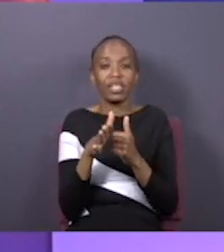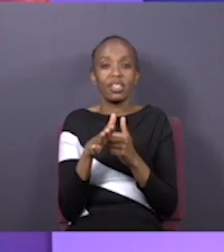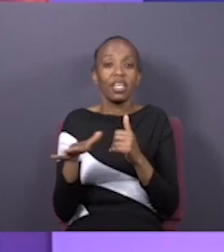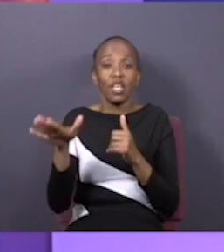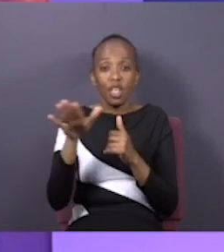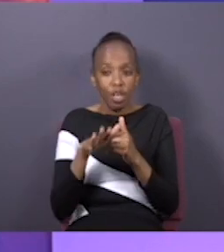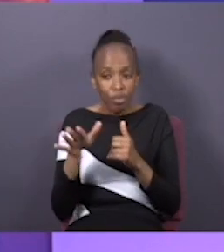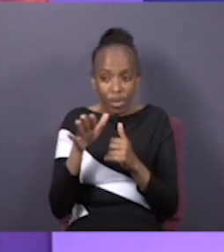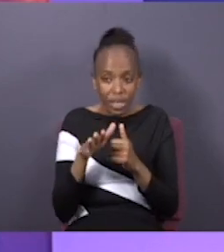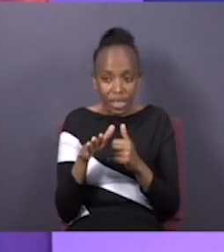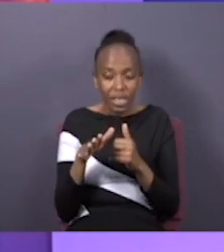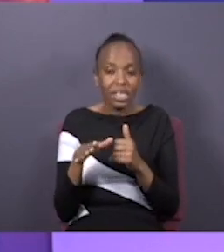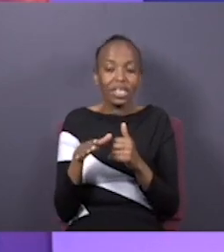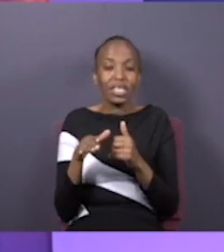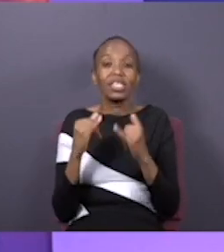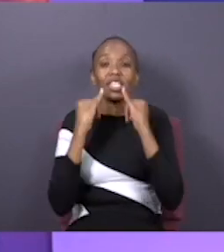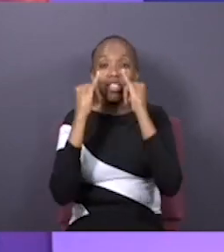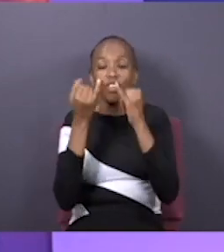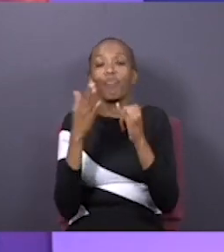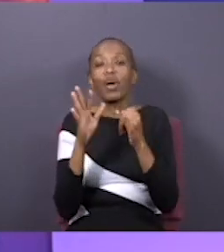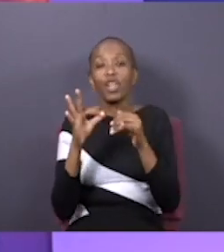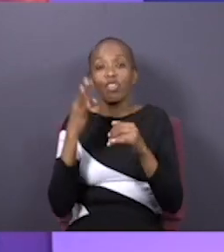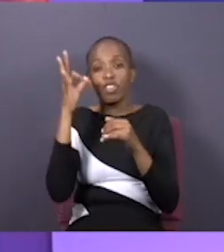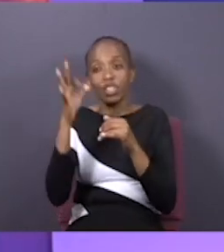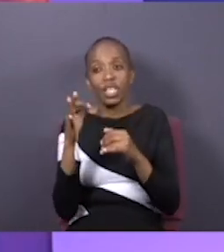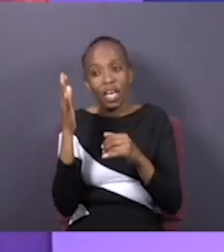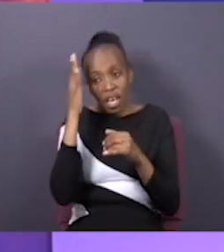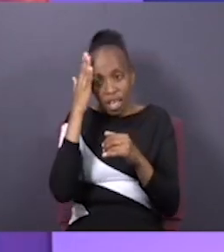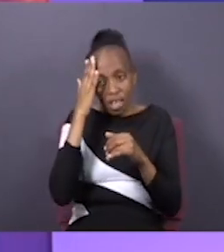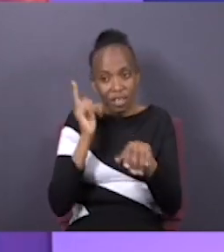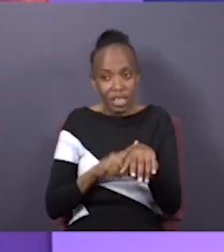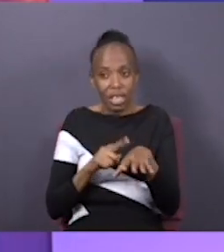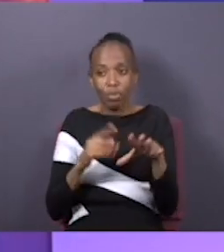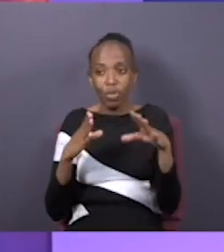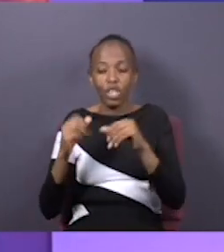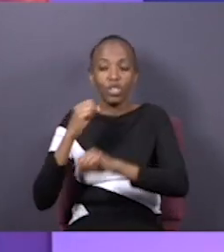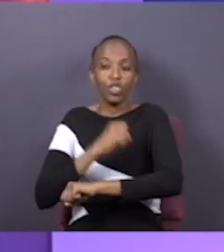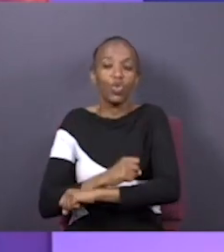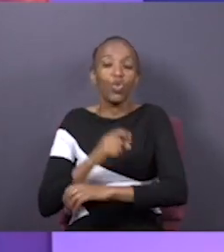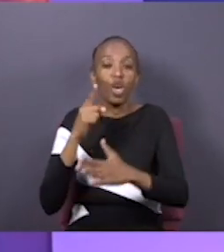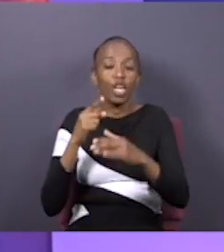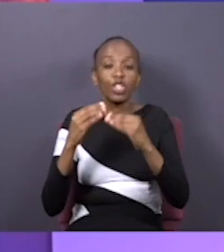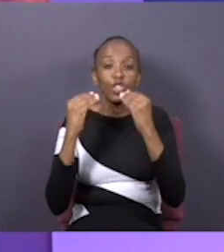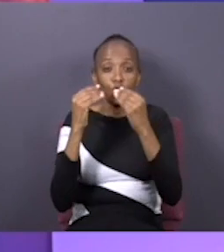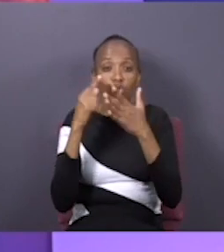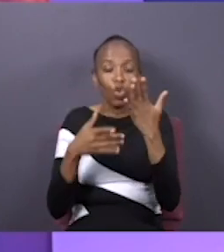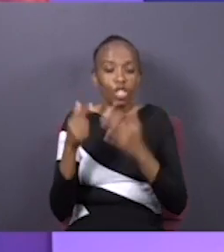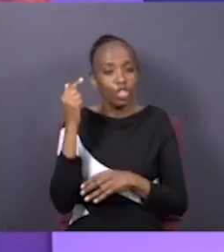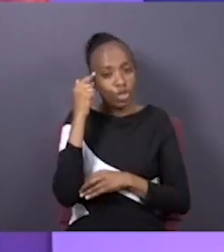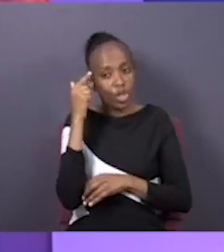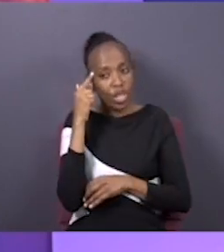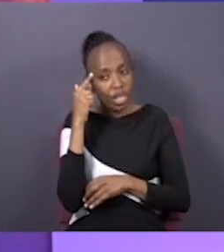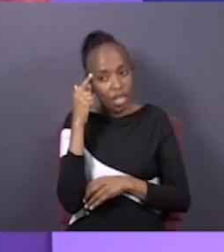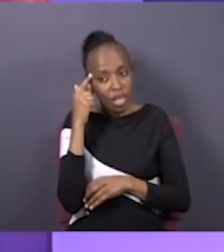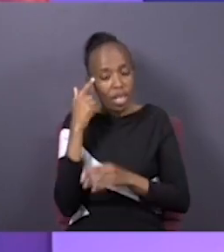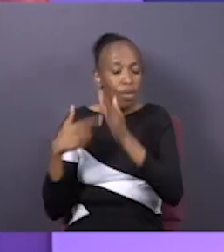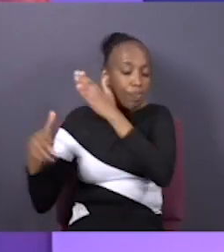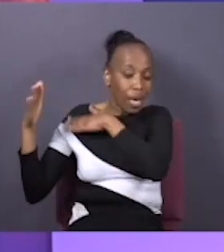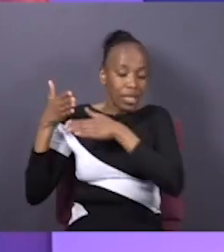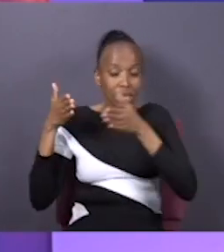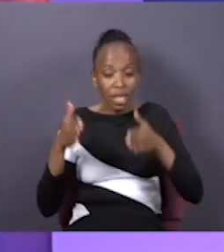The present is informed by the future. I know when we went to school, we were taught to think past,